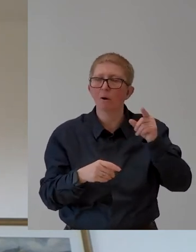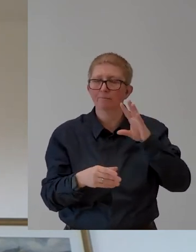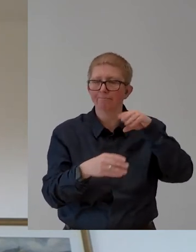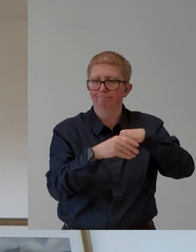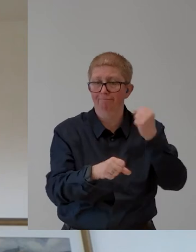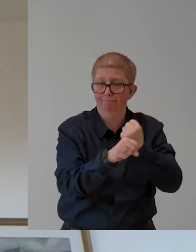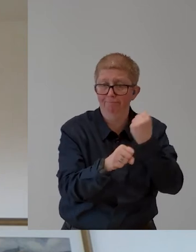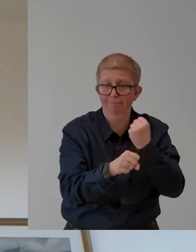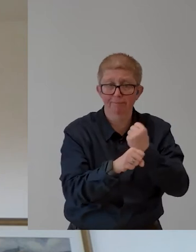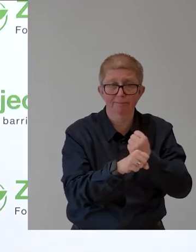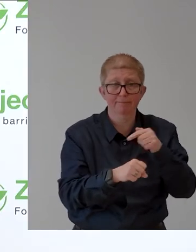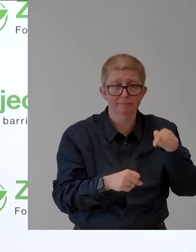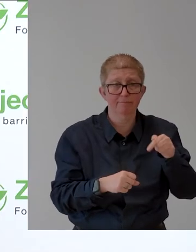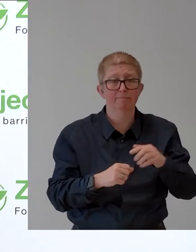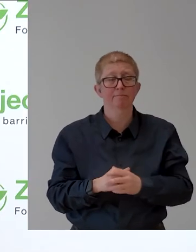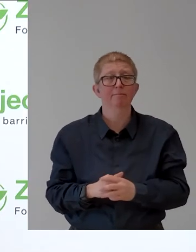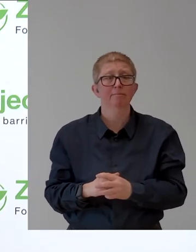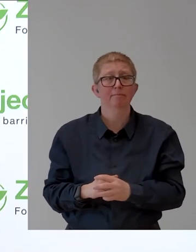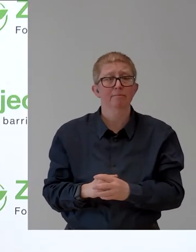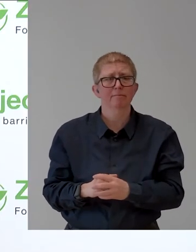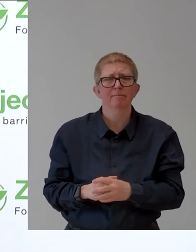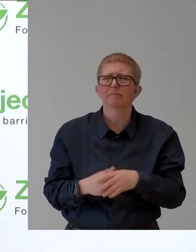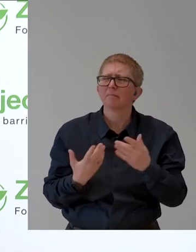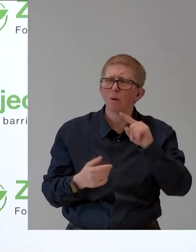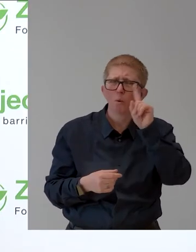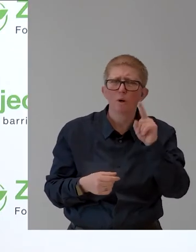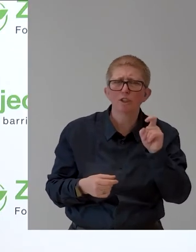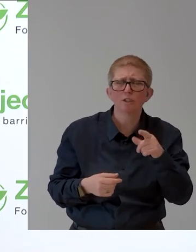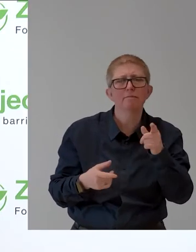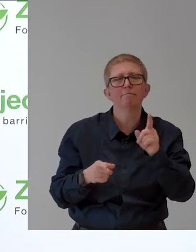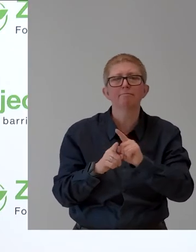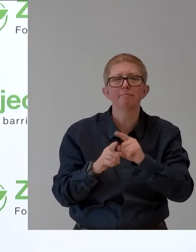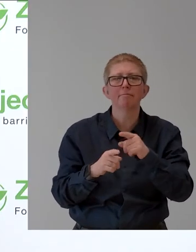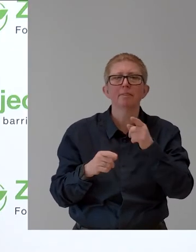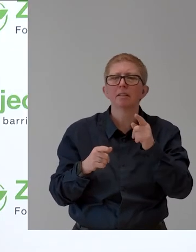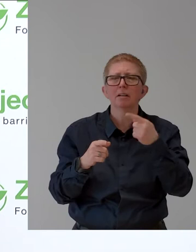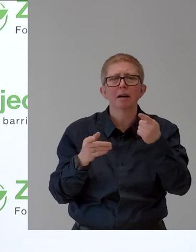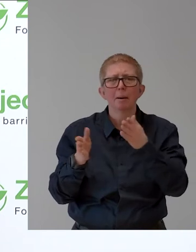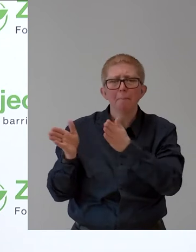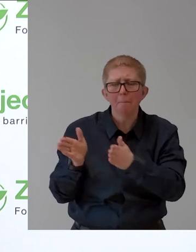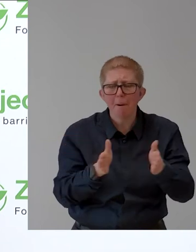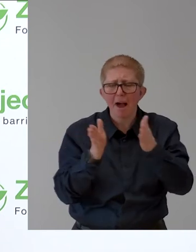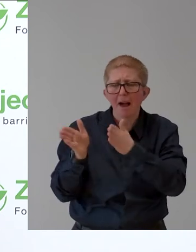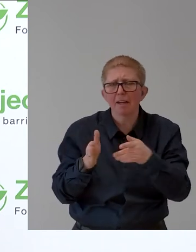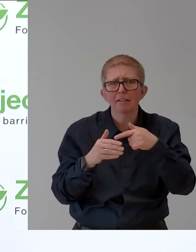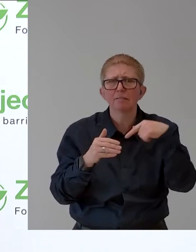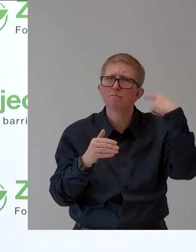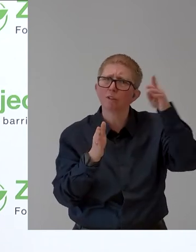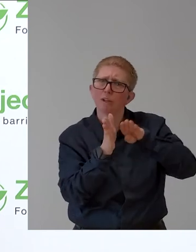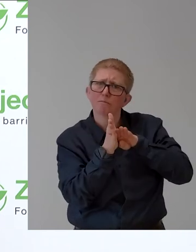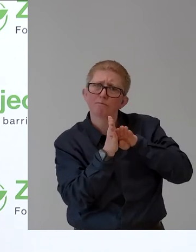Jordan. Rana, do you offer also career planning services, and do you help students to find jobs afterwards?